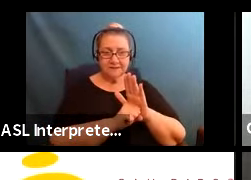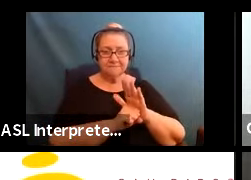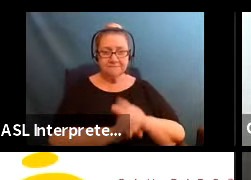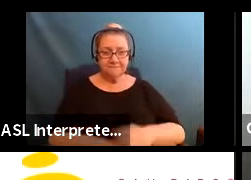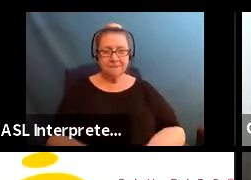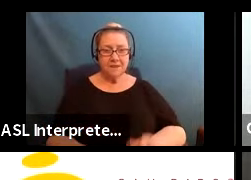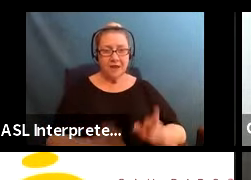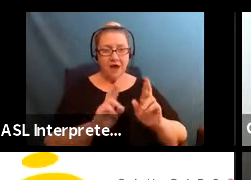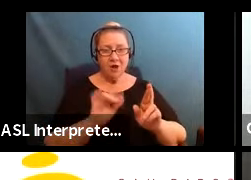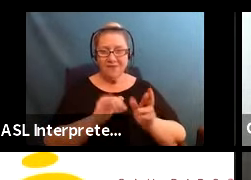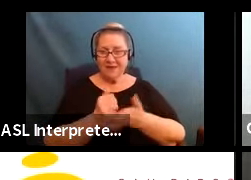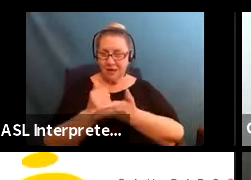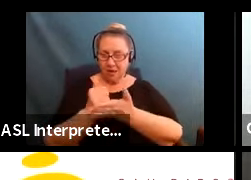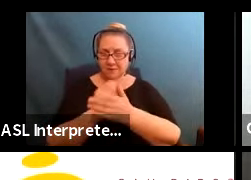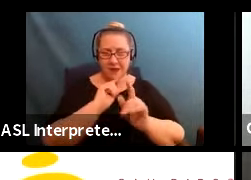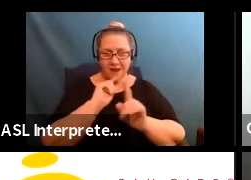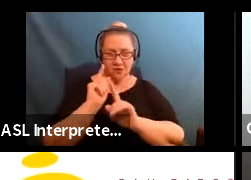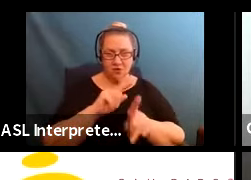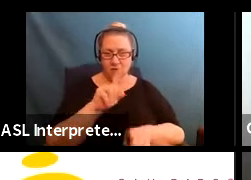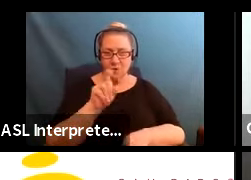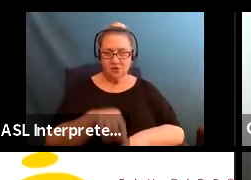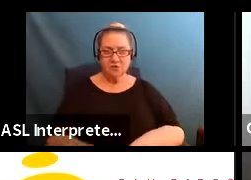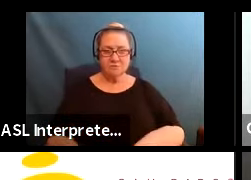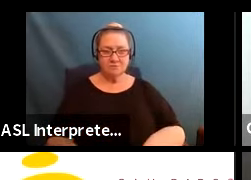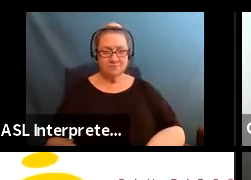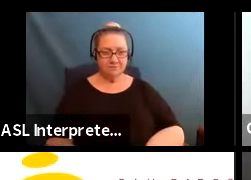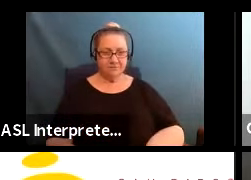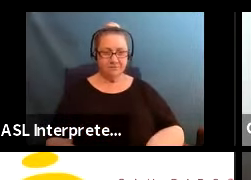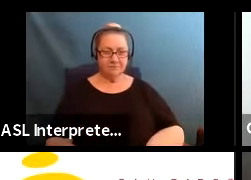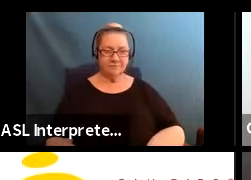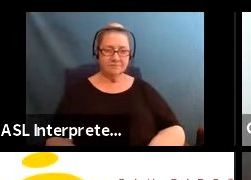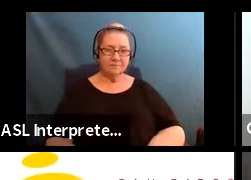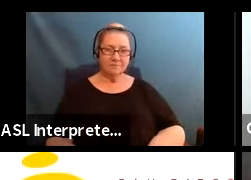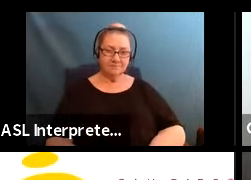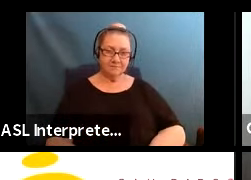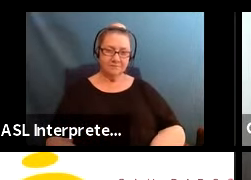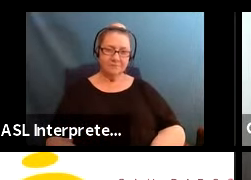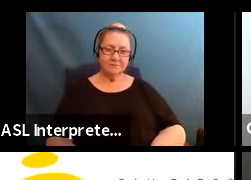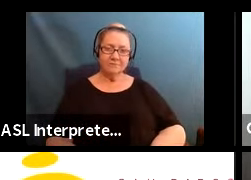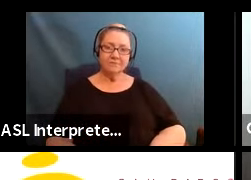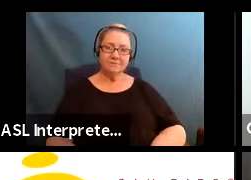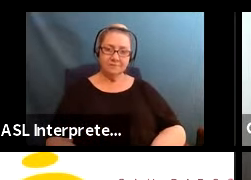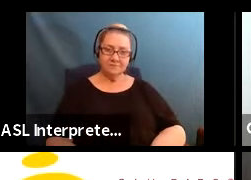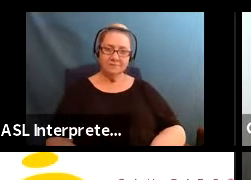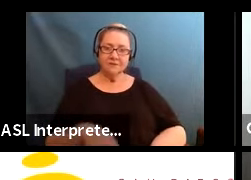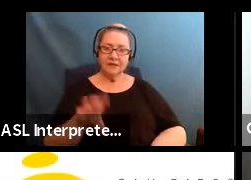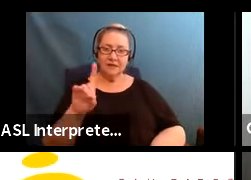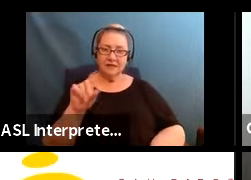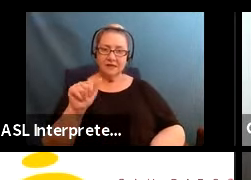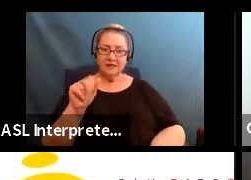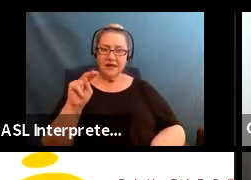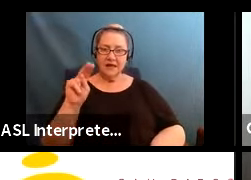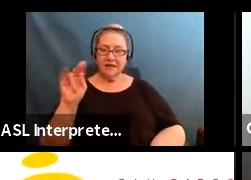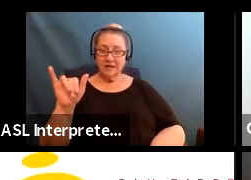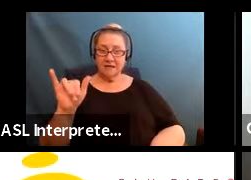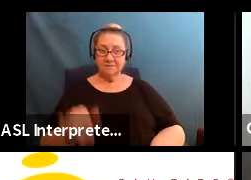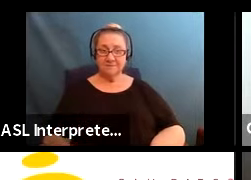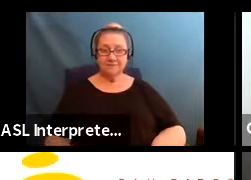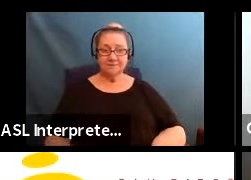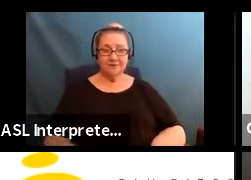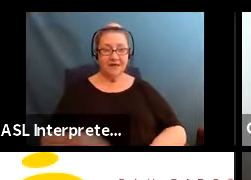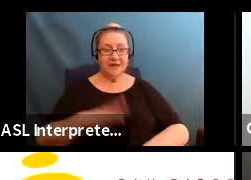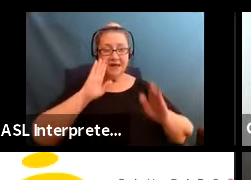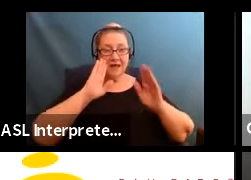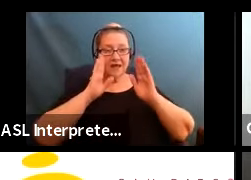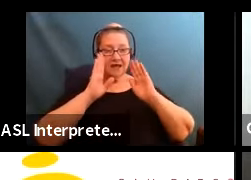hope that answers the question. Yeah, thank you. Thanks, Matt, and thanks, Marcella. Danny? Hi, everyone. Thanks,